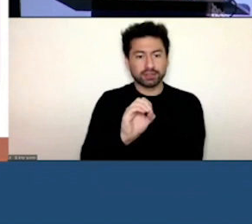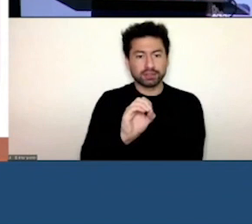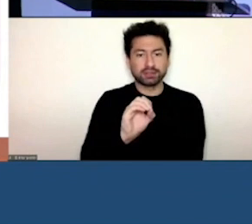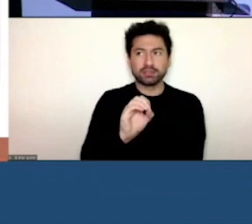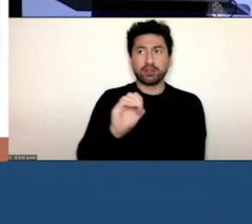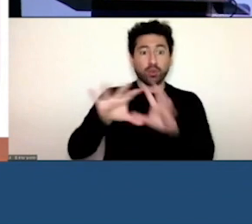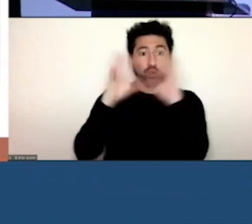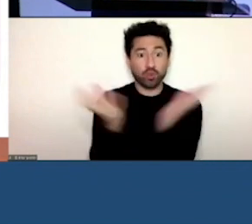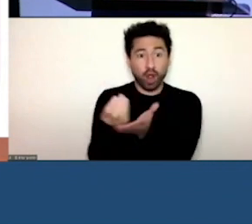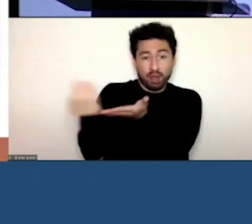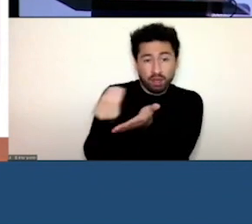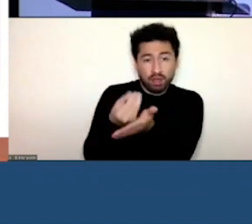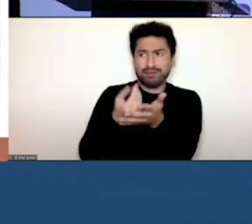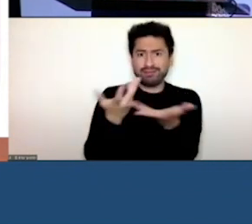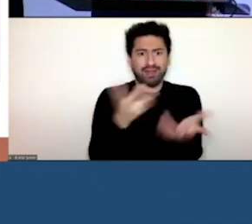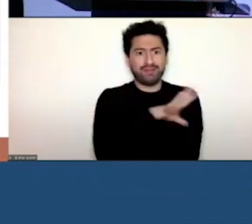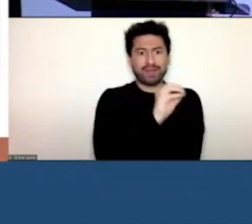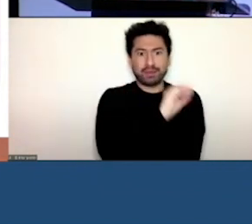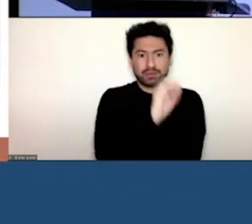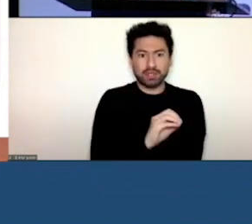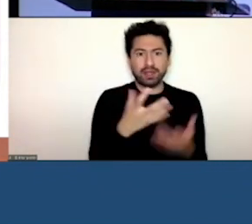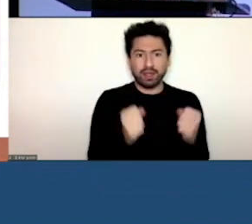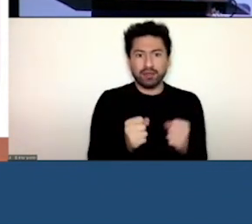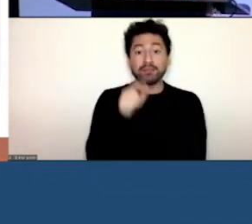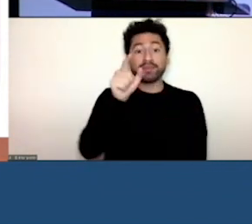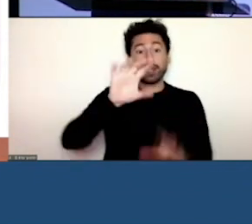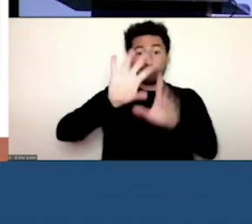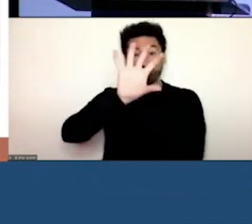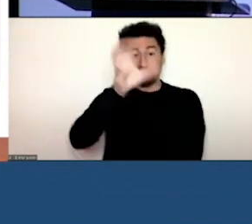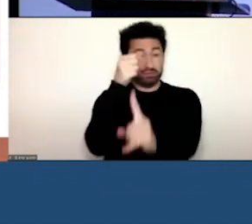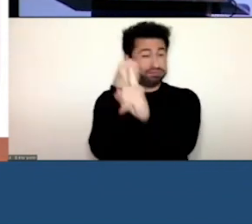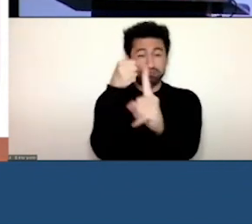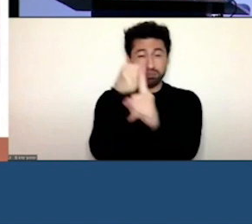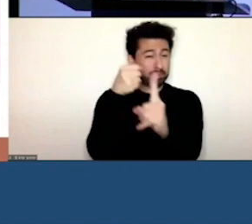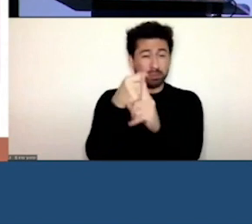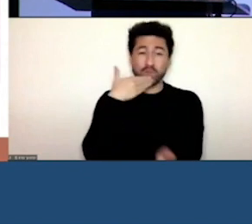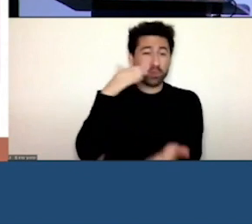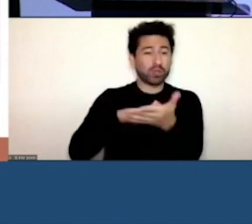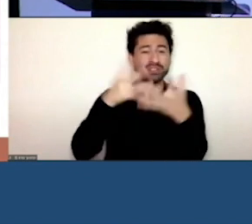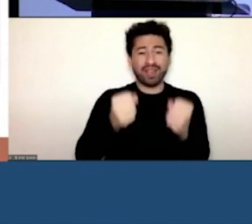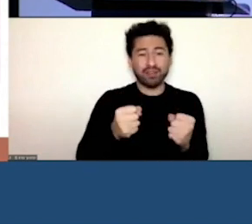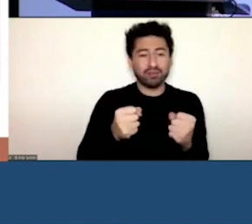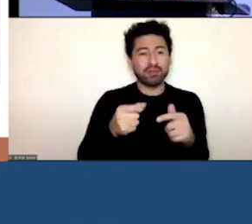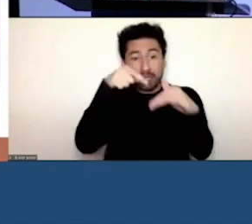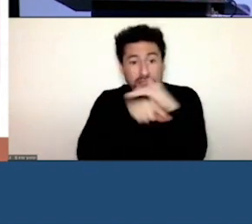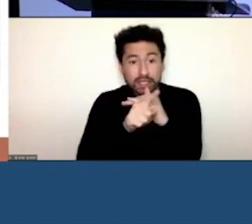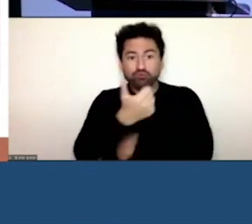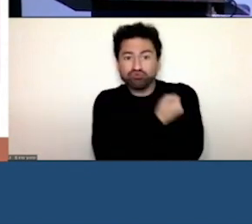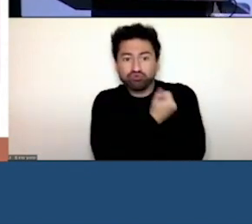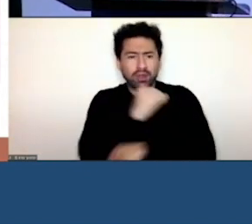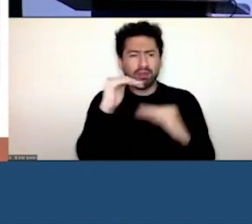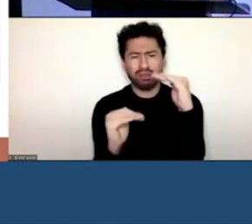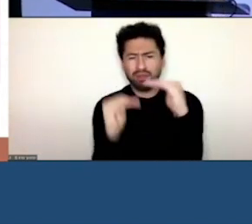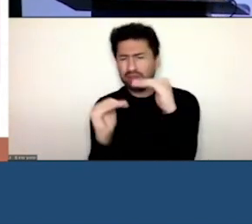Consider this. So in our region, as I said, our region has been most hard hit with some internal